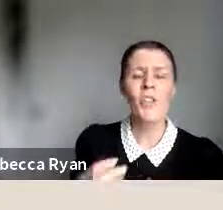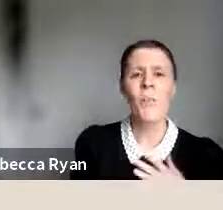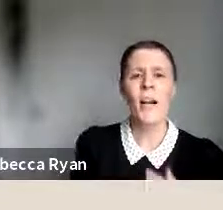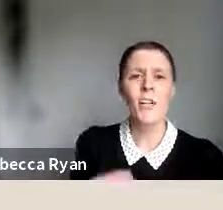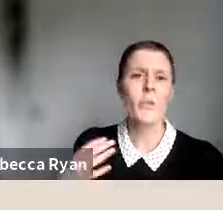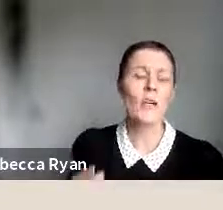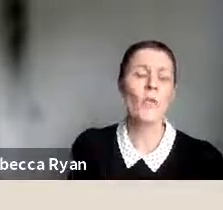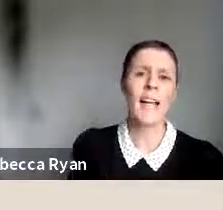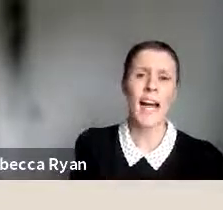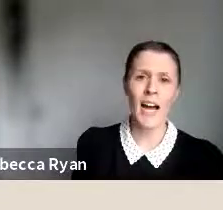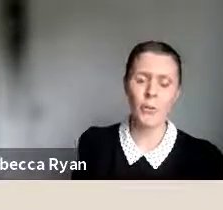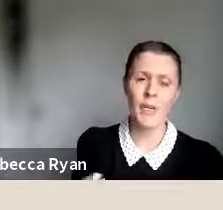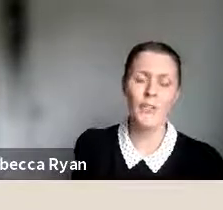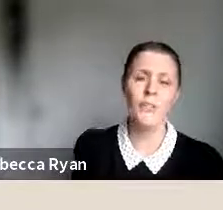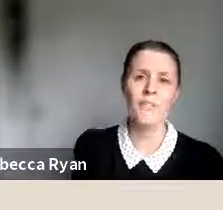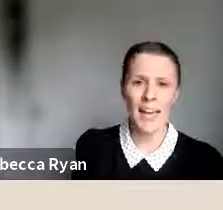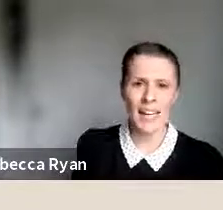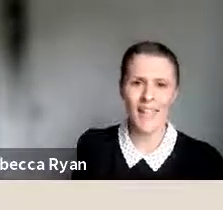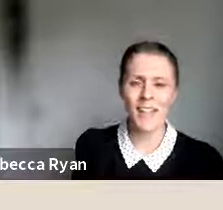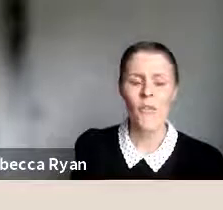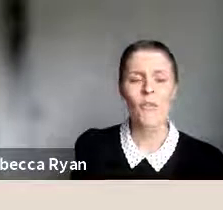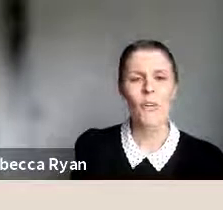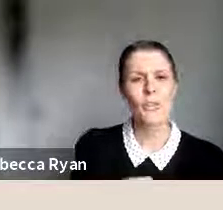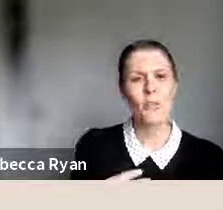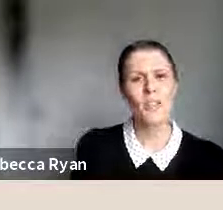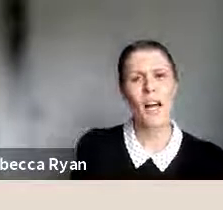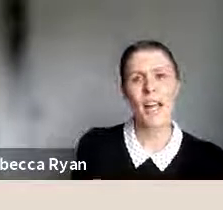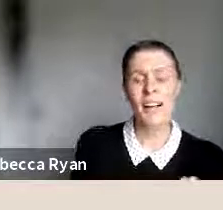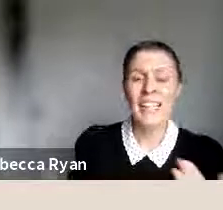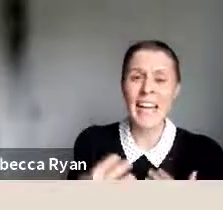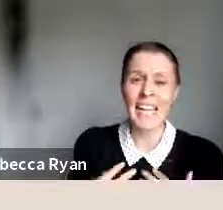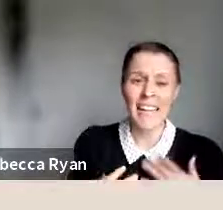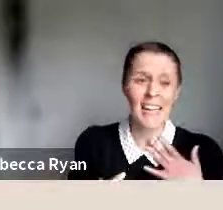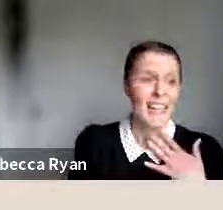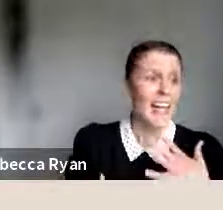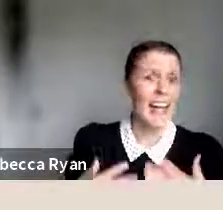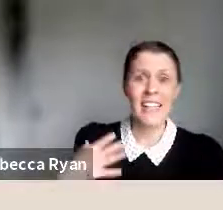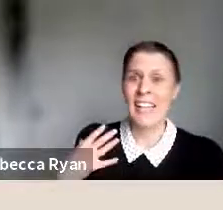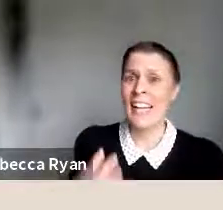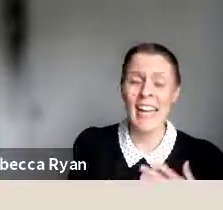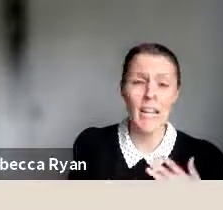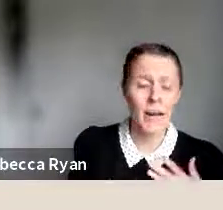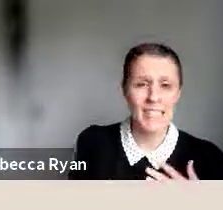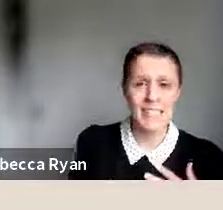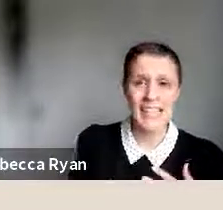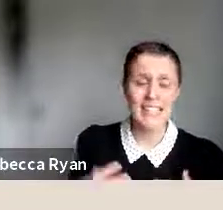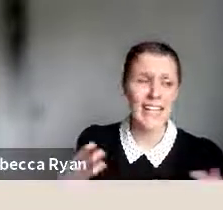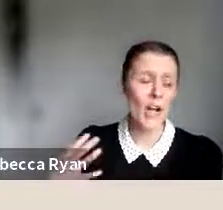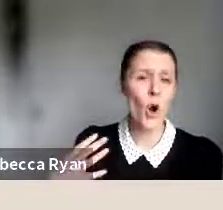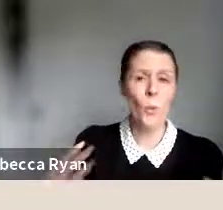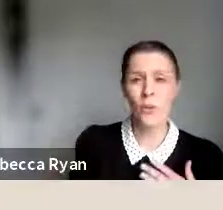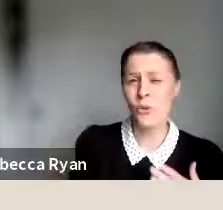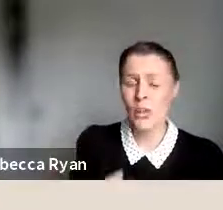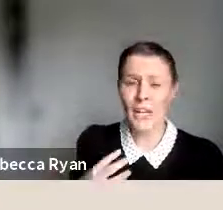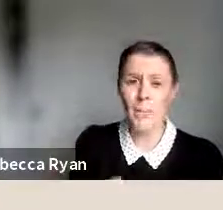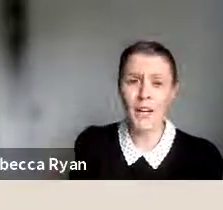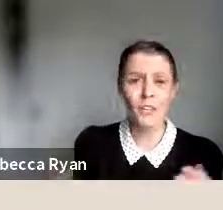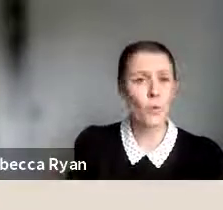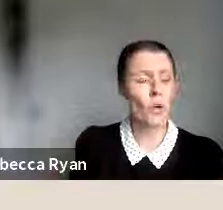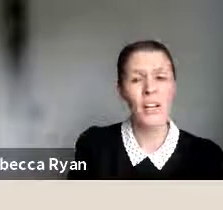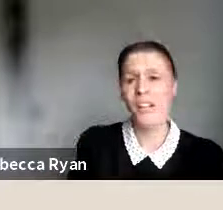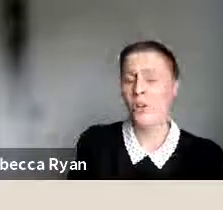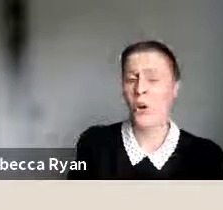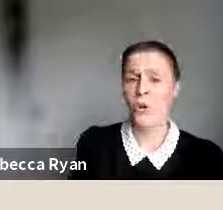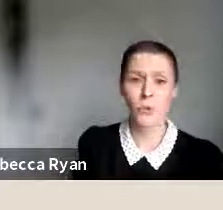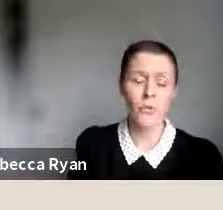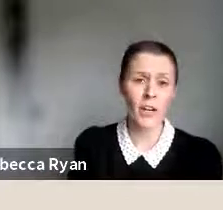body knows how to react to it and to fight it, versus relying on getting it and getting antibodies against it and hoping those antibodies